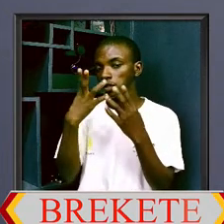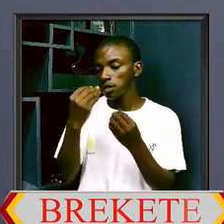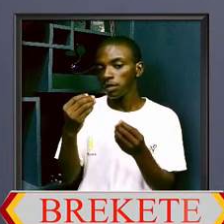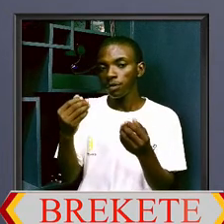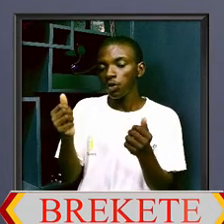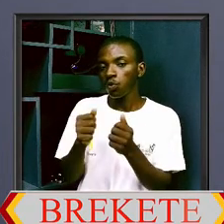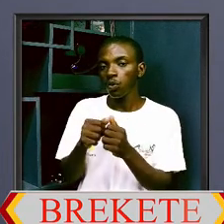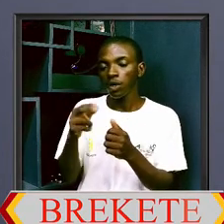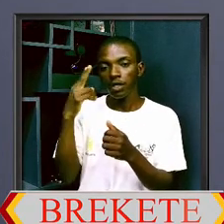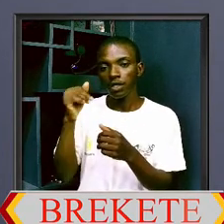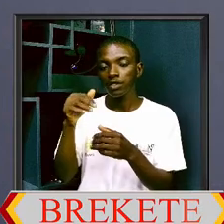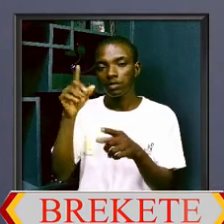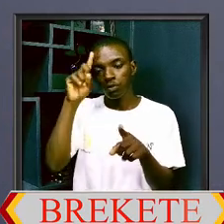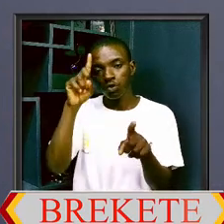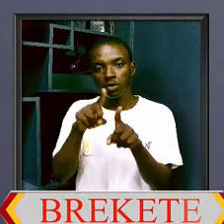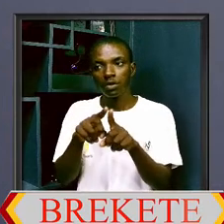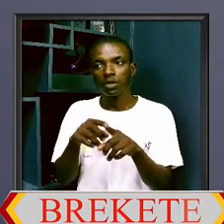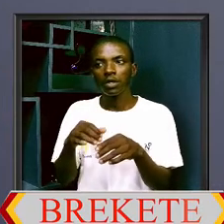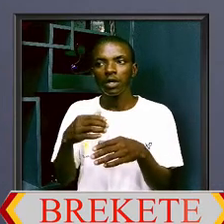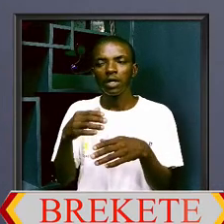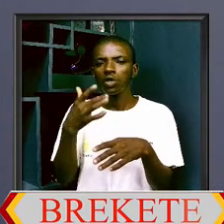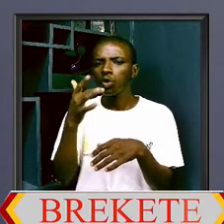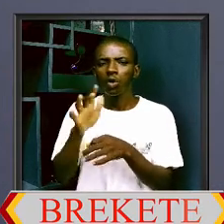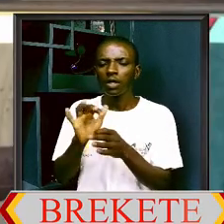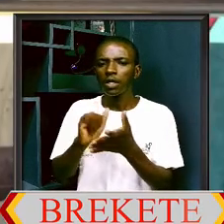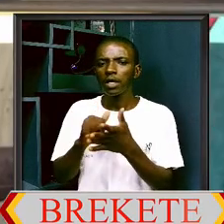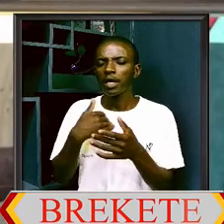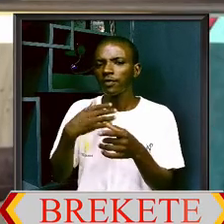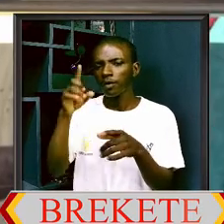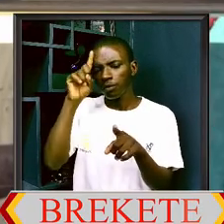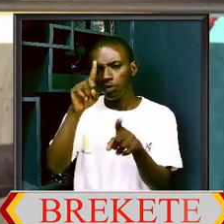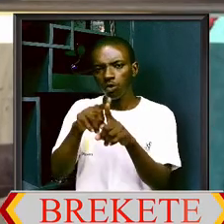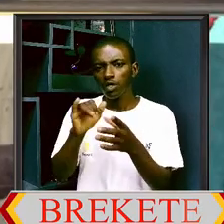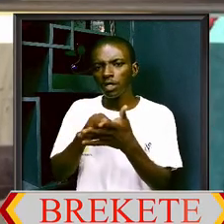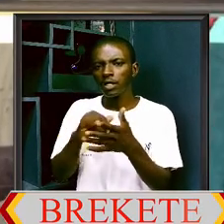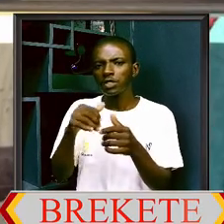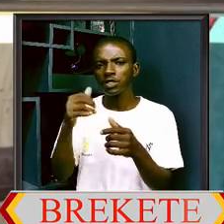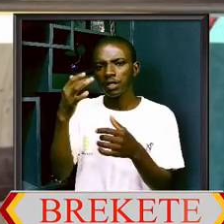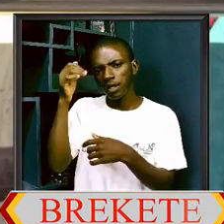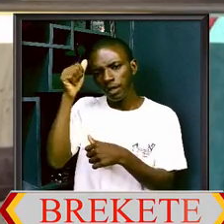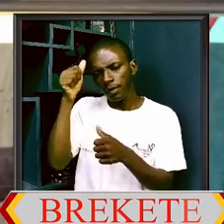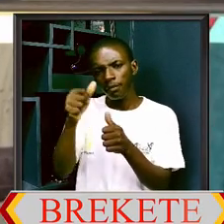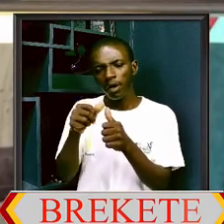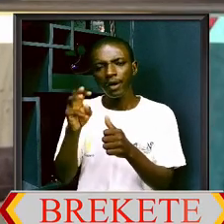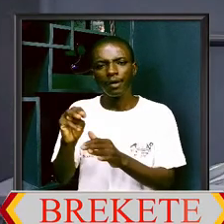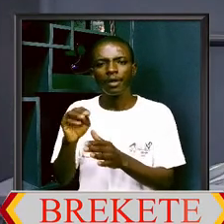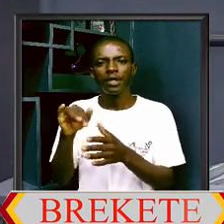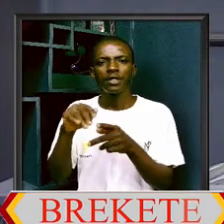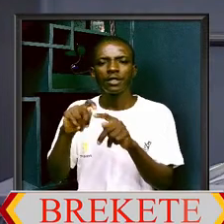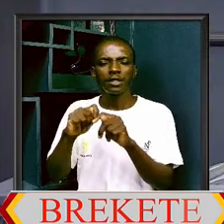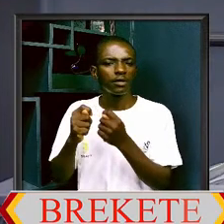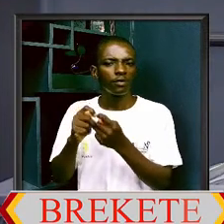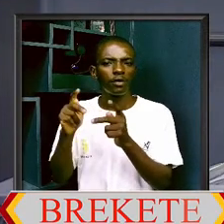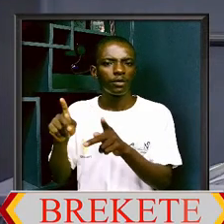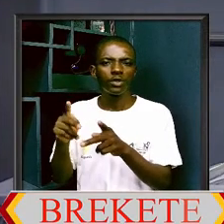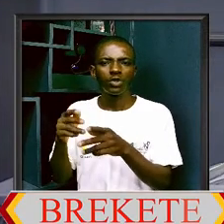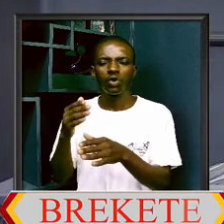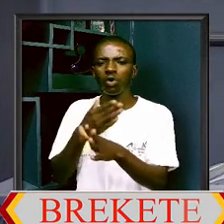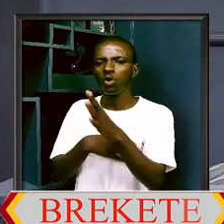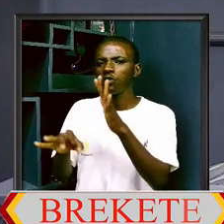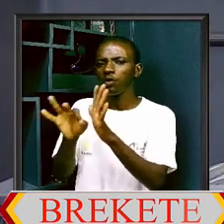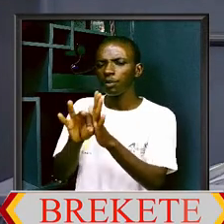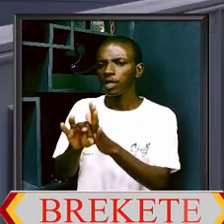even get Lo say he get brother remember if not be so where he for go now this kind person go